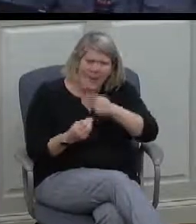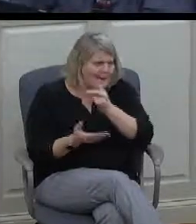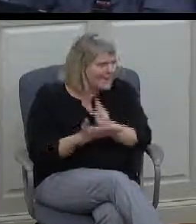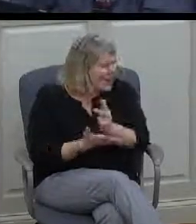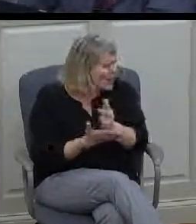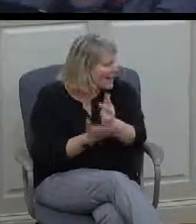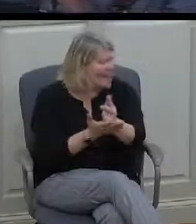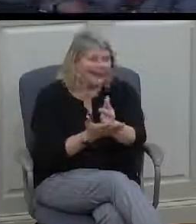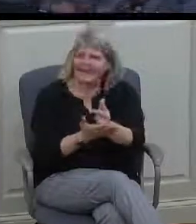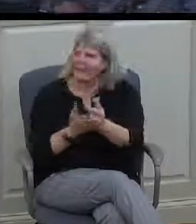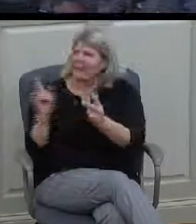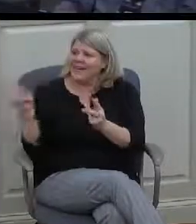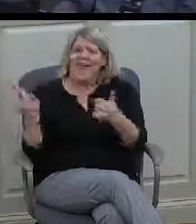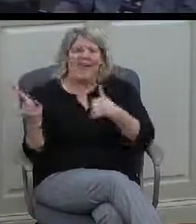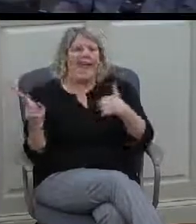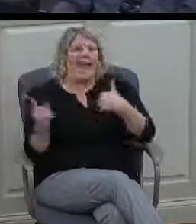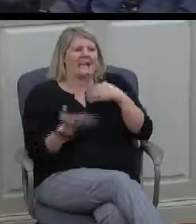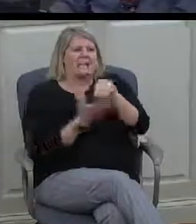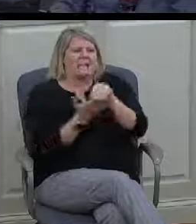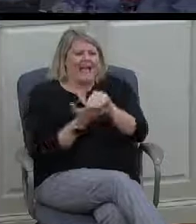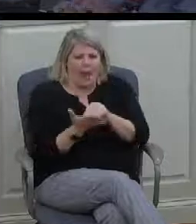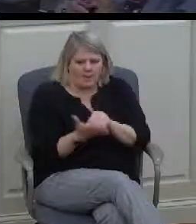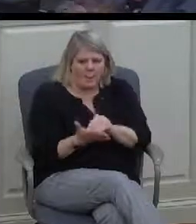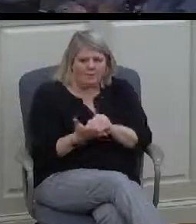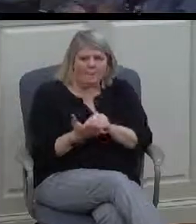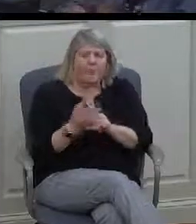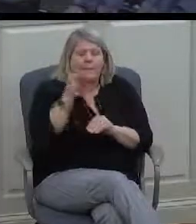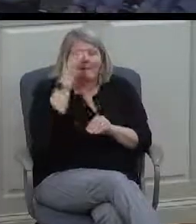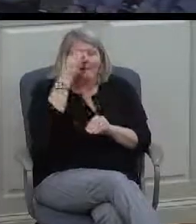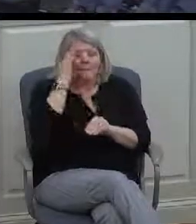got them written down. So I think that